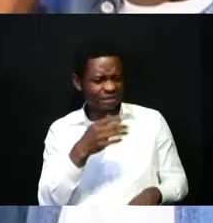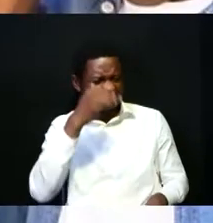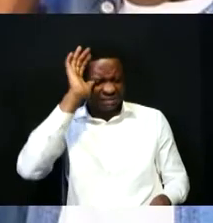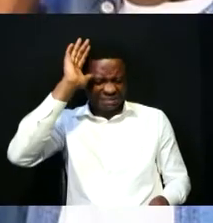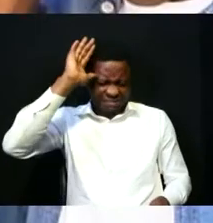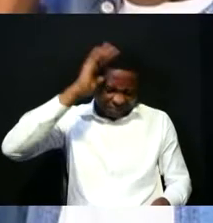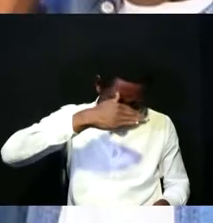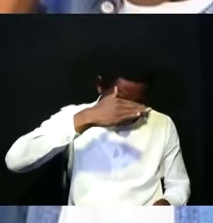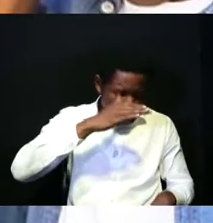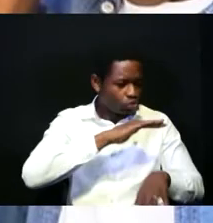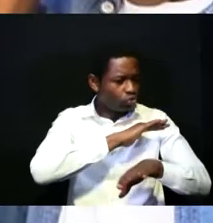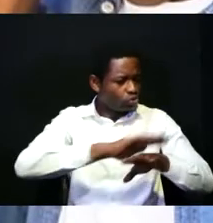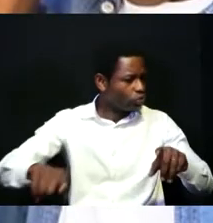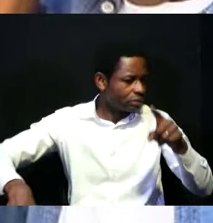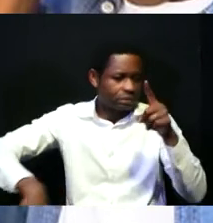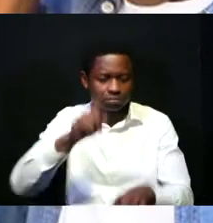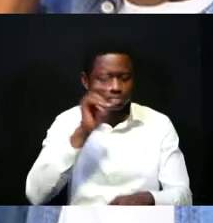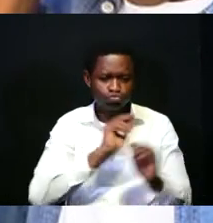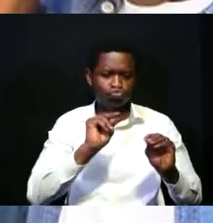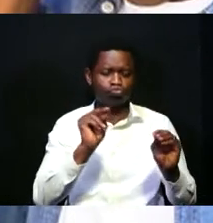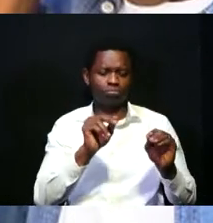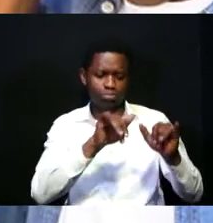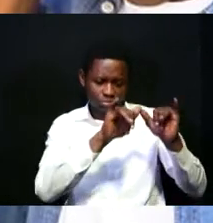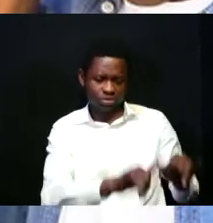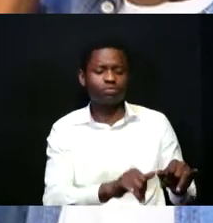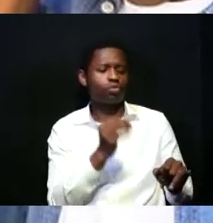Now, please